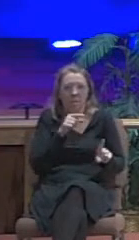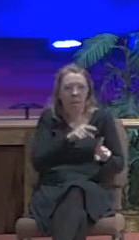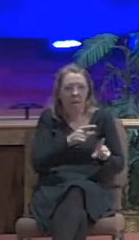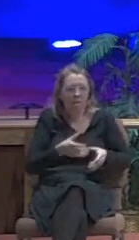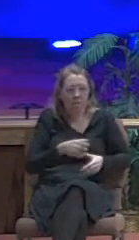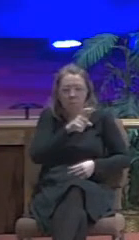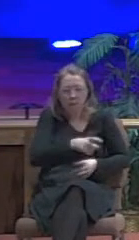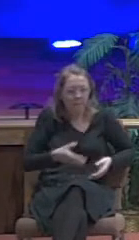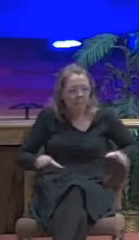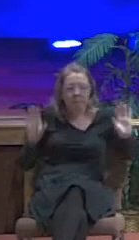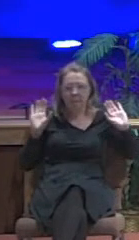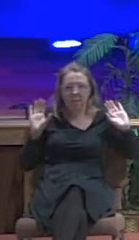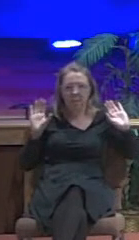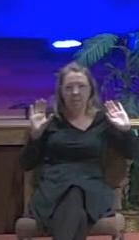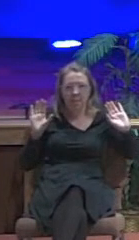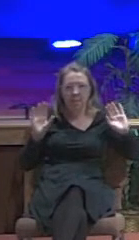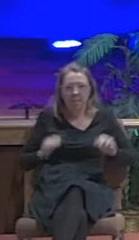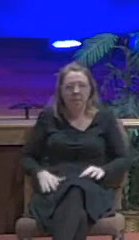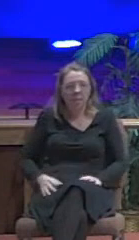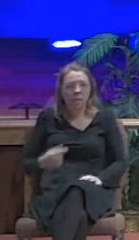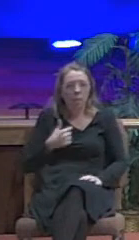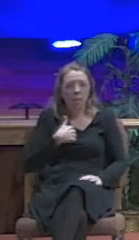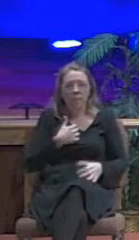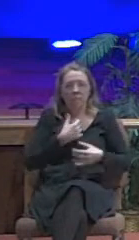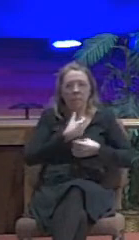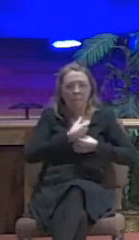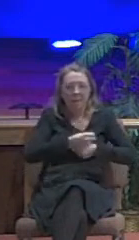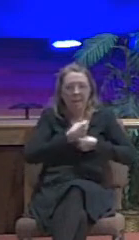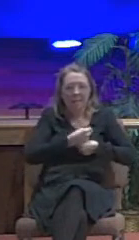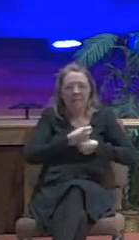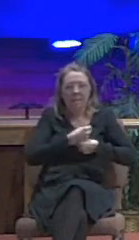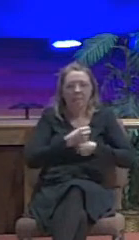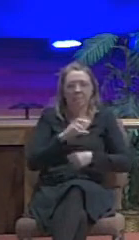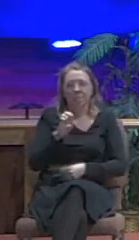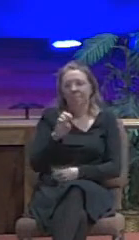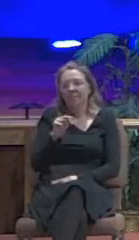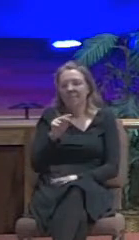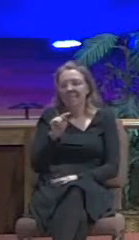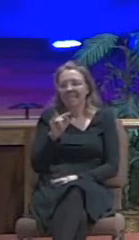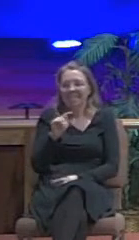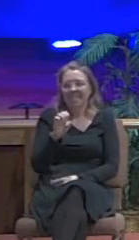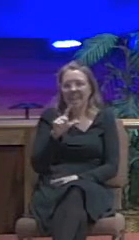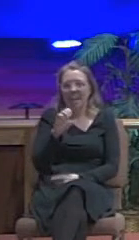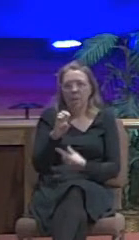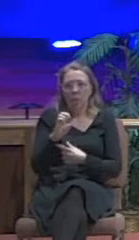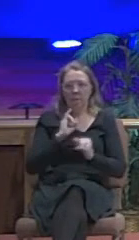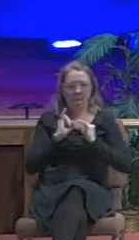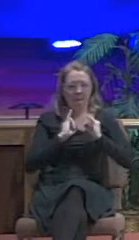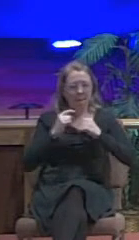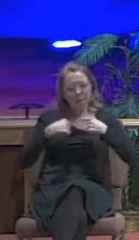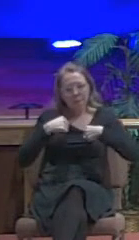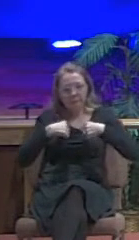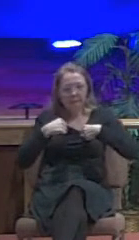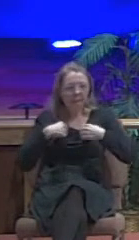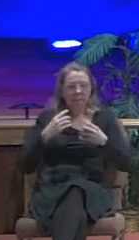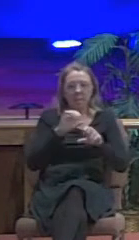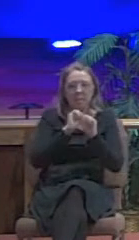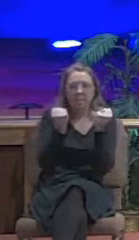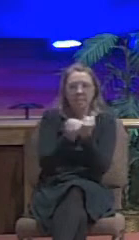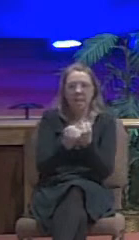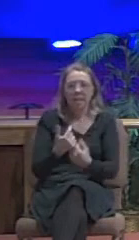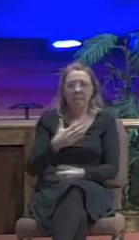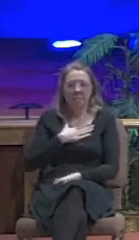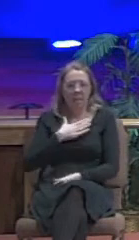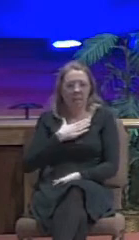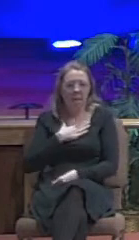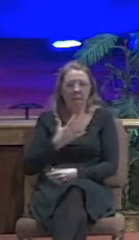We've created an entitled society that says it's all about me and my way and what I want. Well, guess what, Frank Sinatra? You're